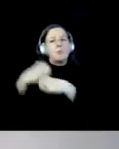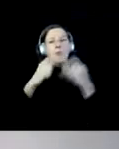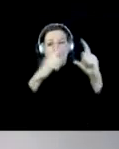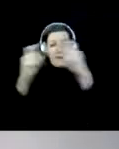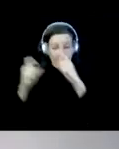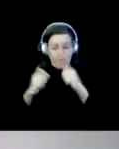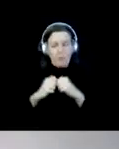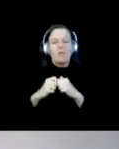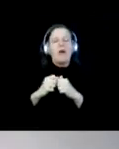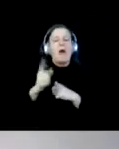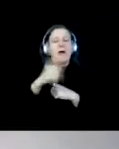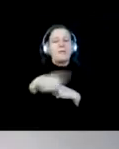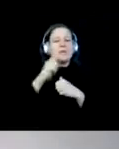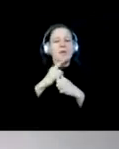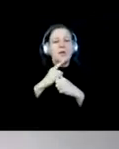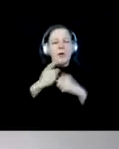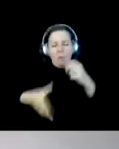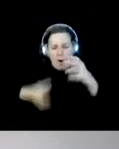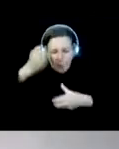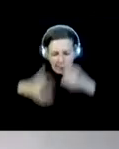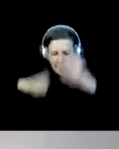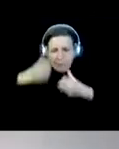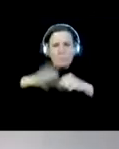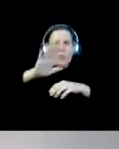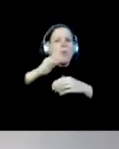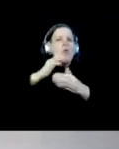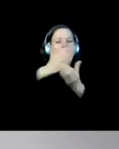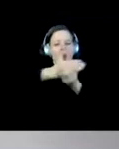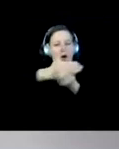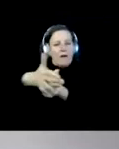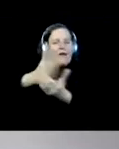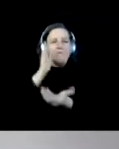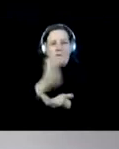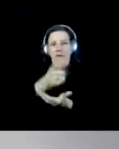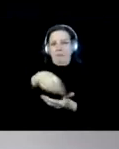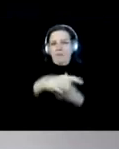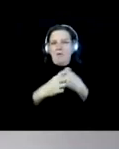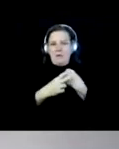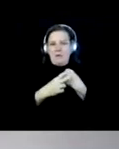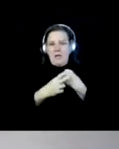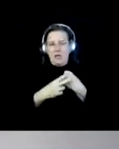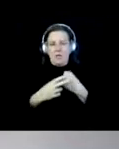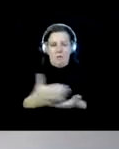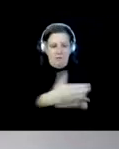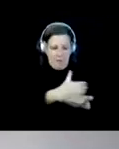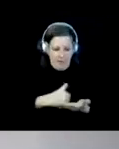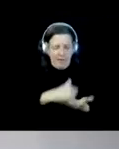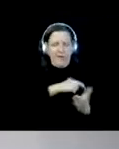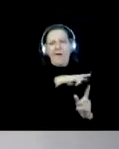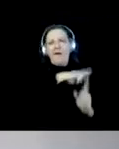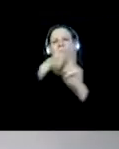and your particular your archive of images that you've amassed, but extending that to the world of objects and making,